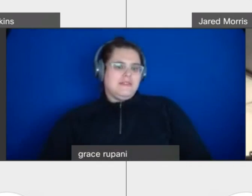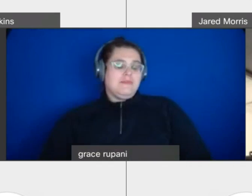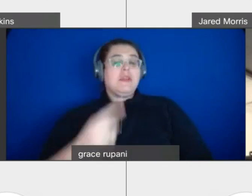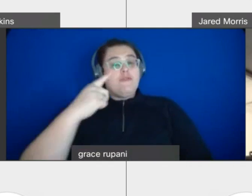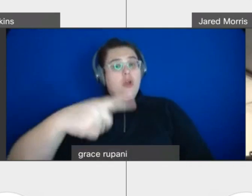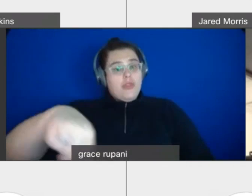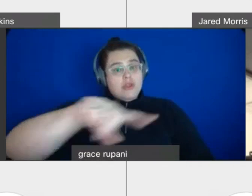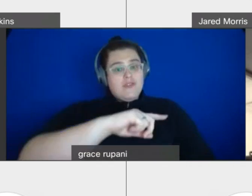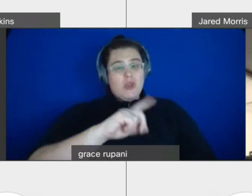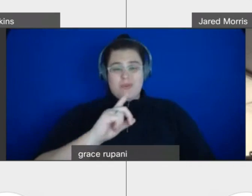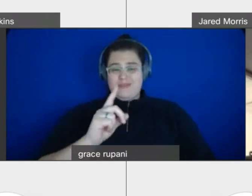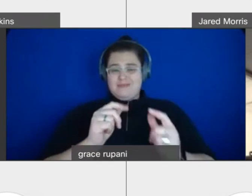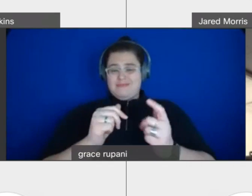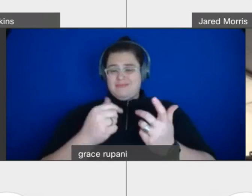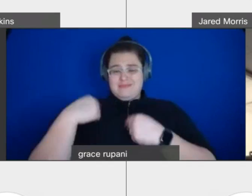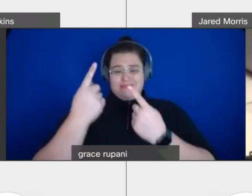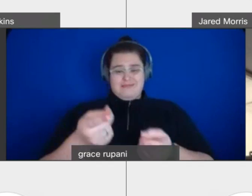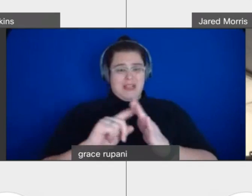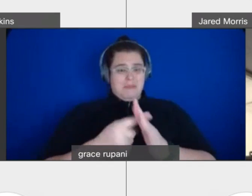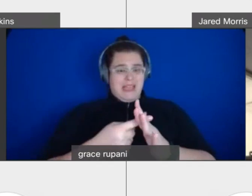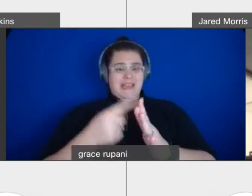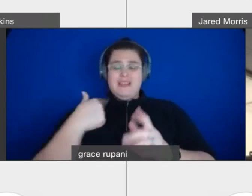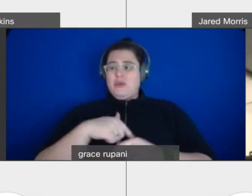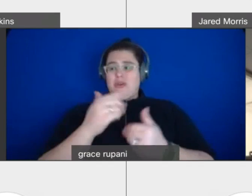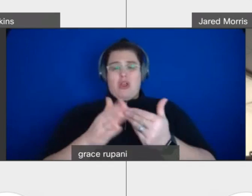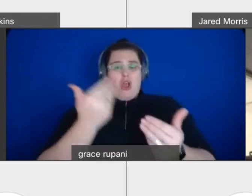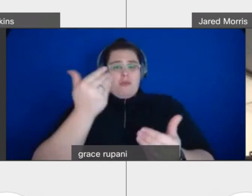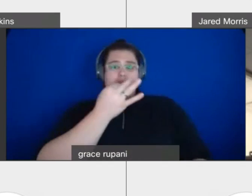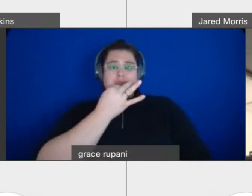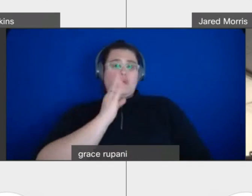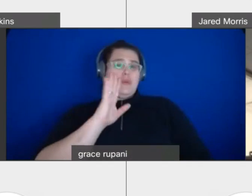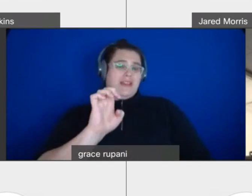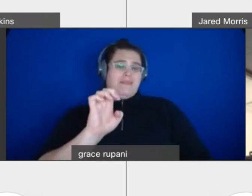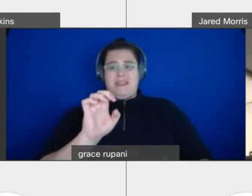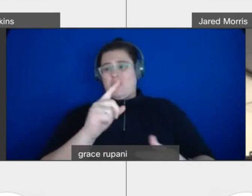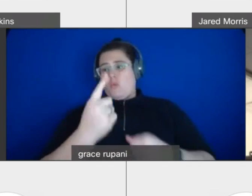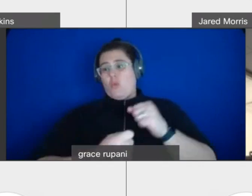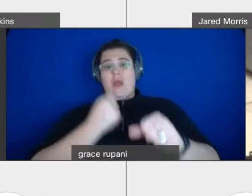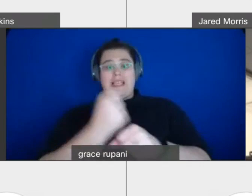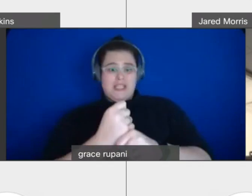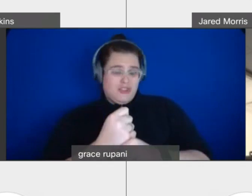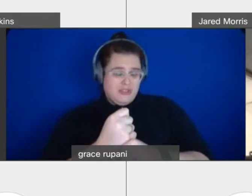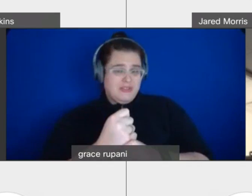we're coming up on close to a year of having taken our